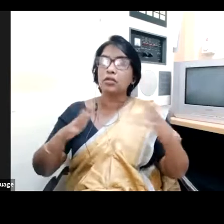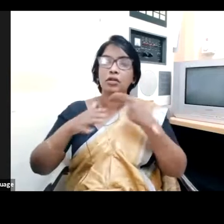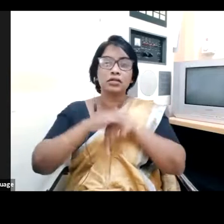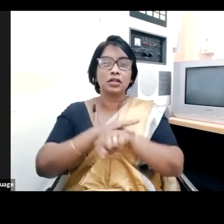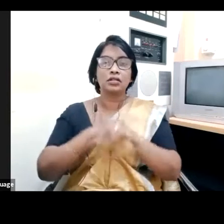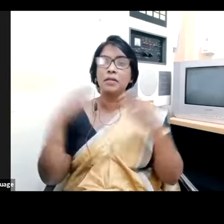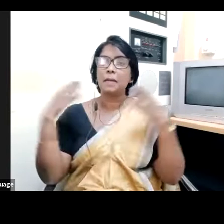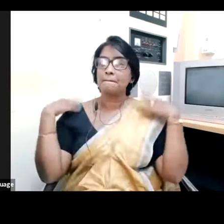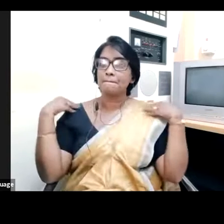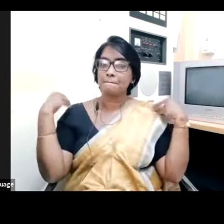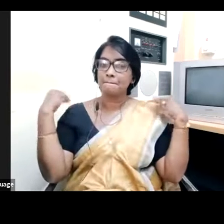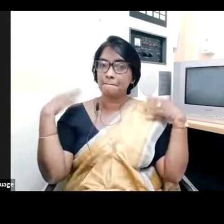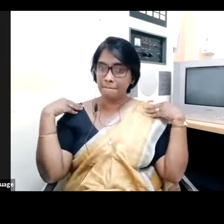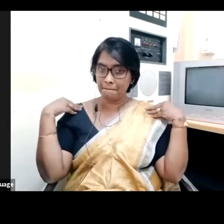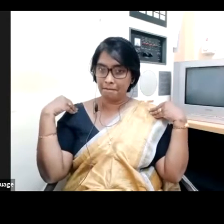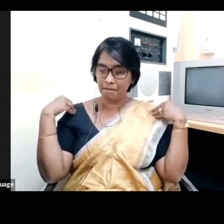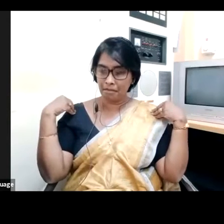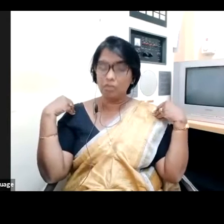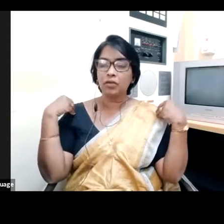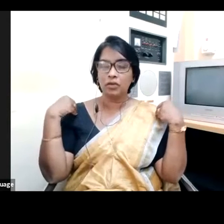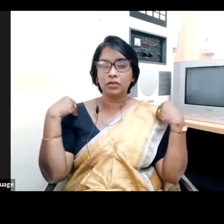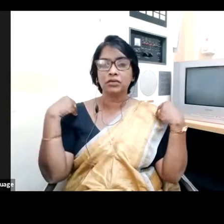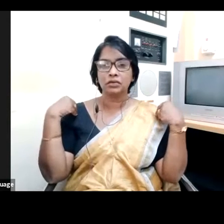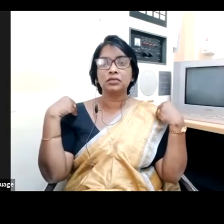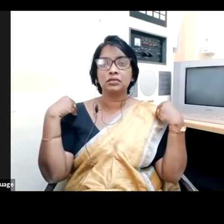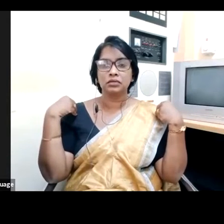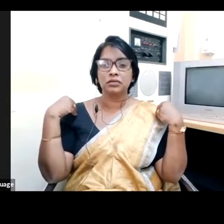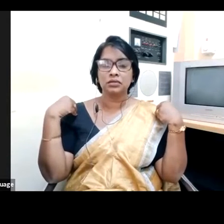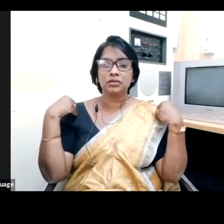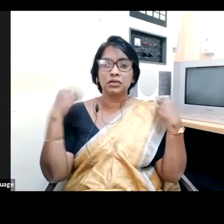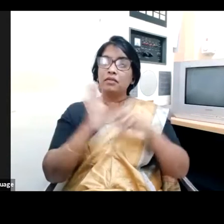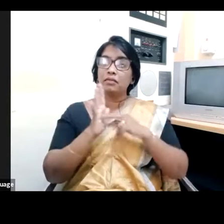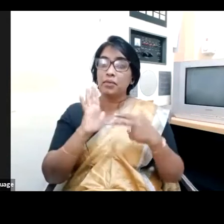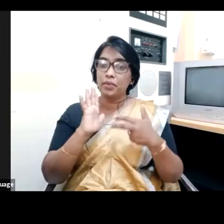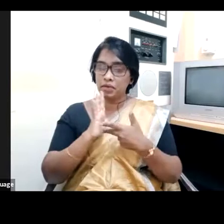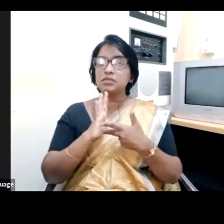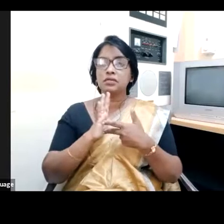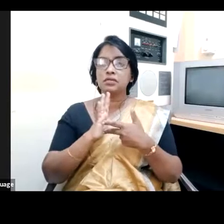roads, dams, human settlements, etc. We are also a very highly,